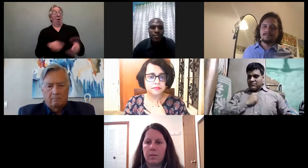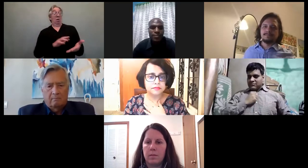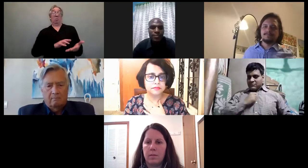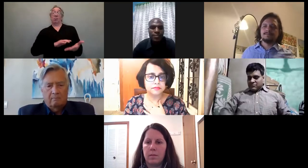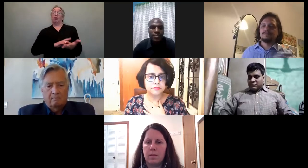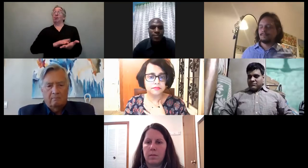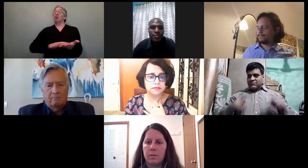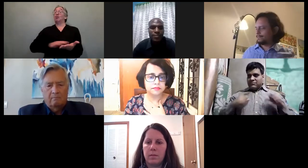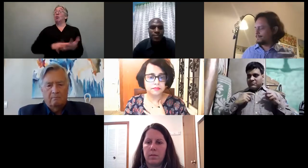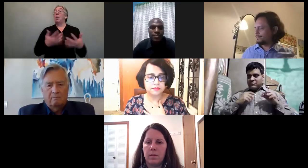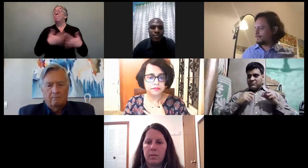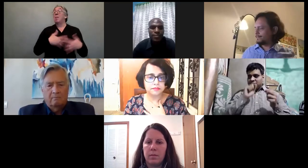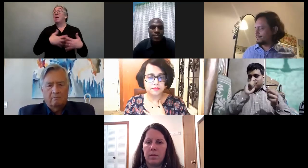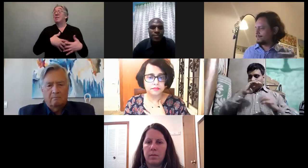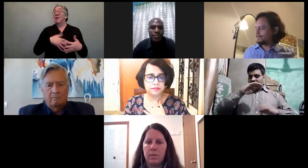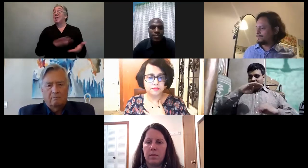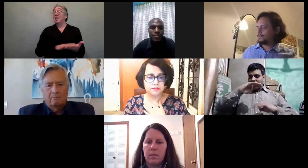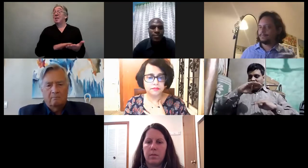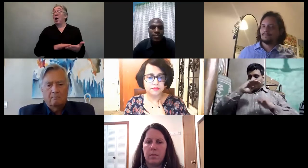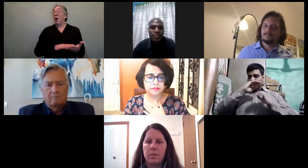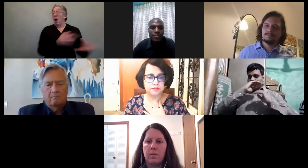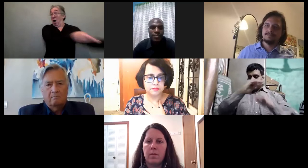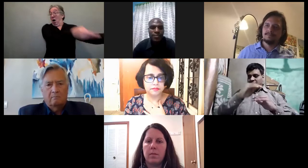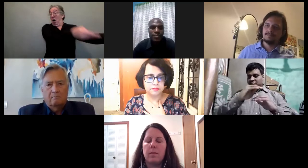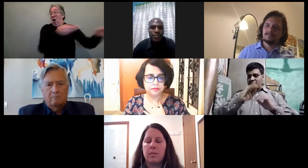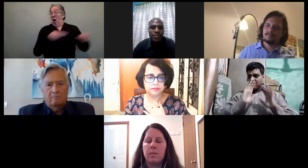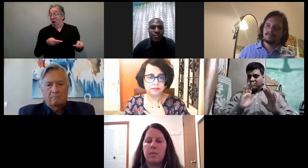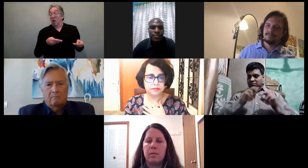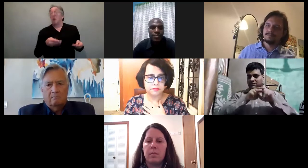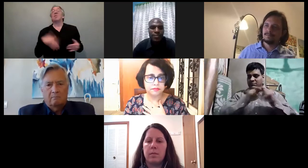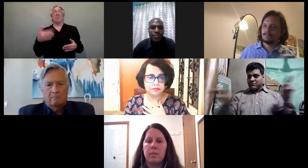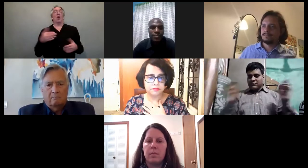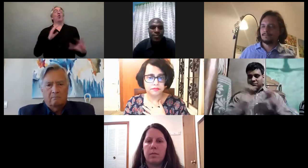and we get the devices back and we're able to communicate,